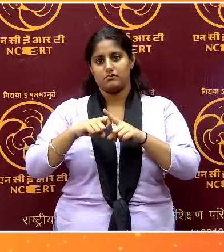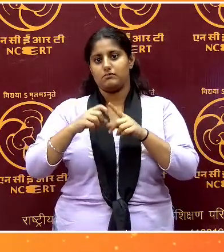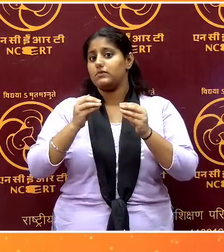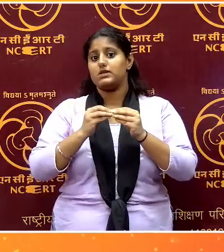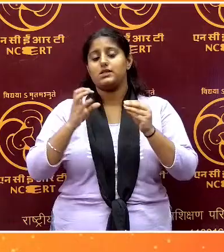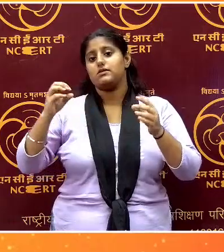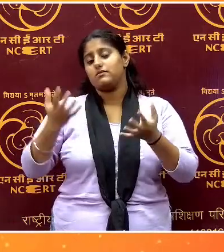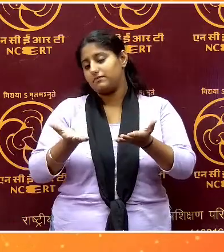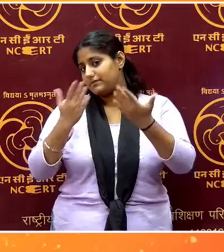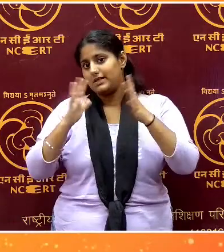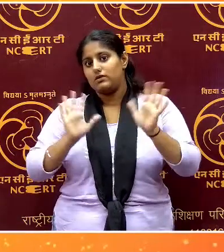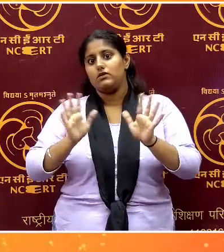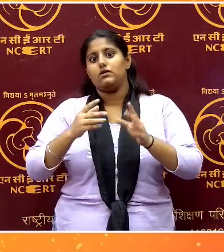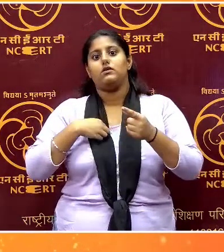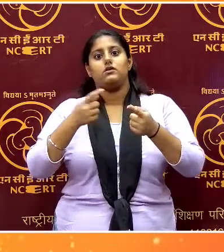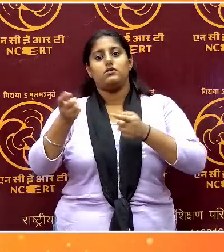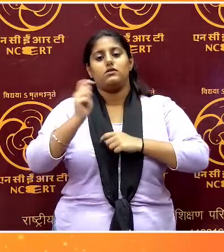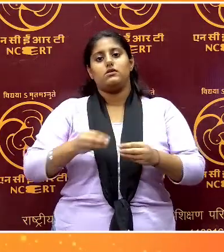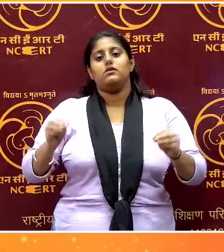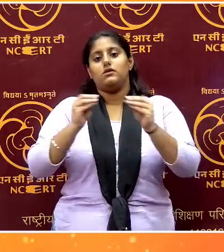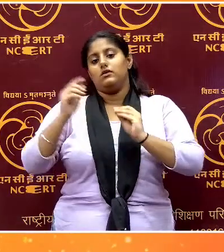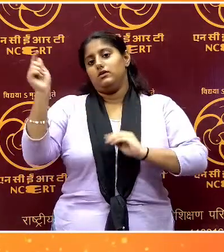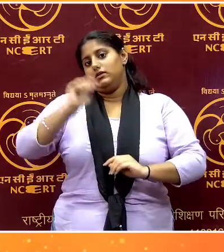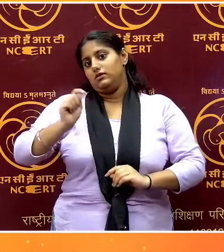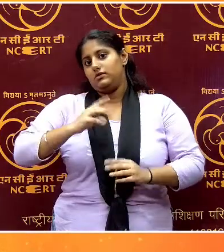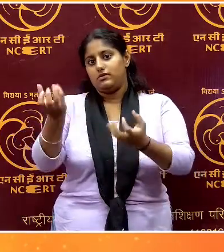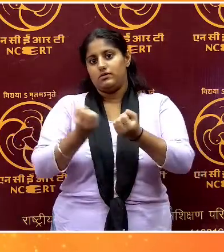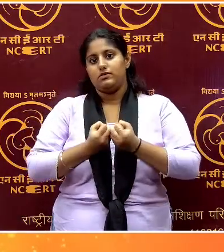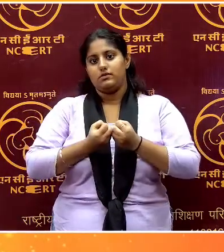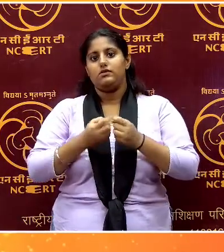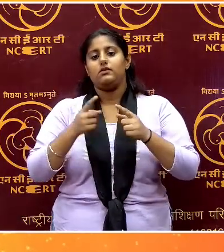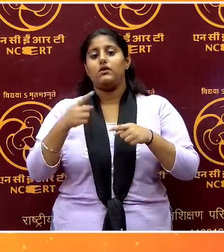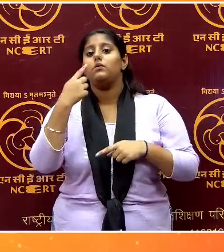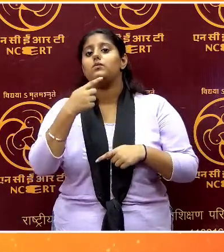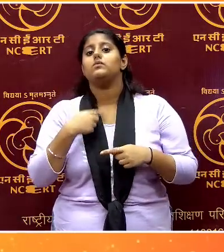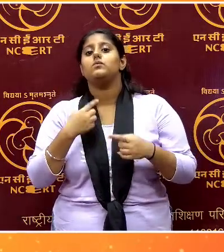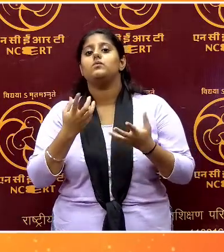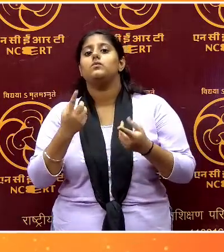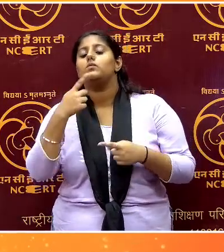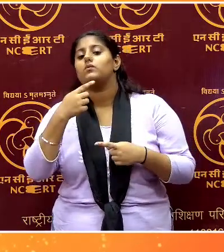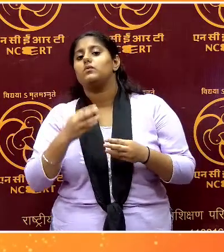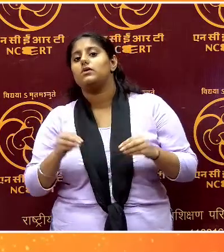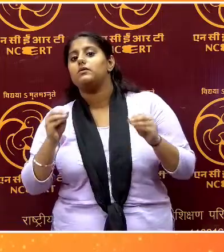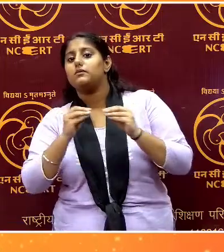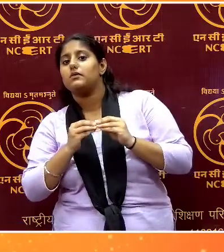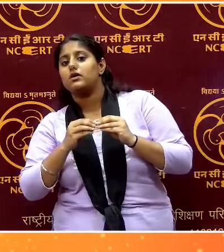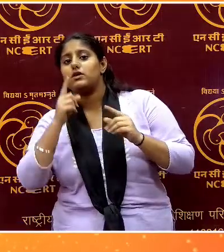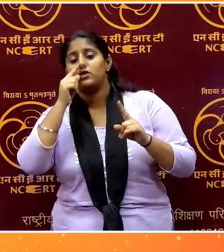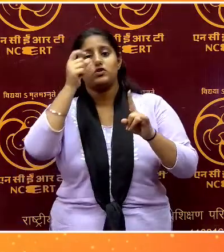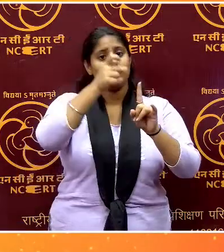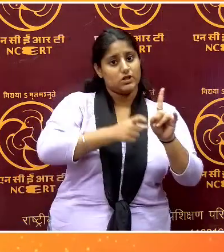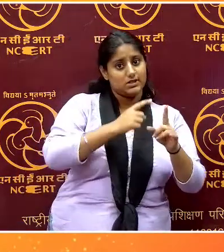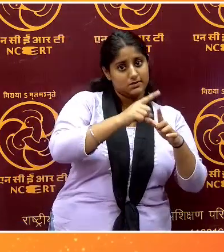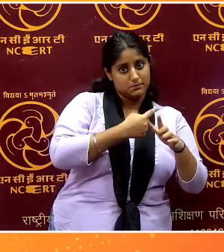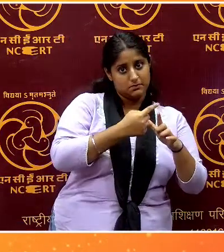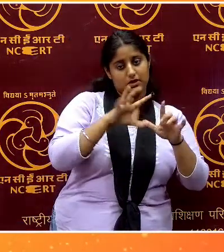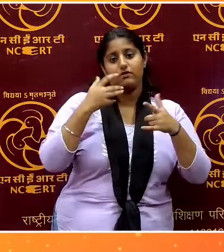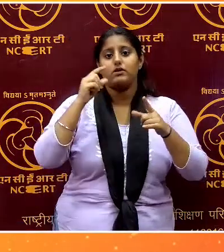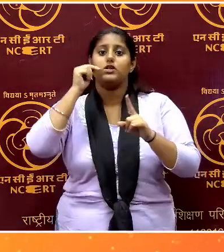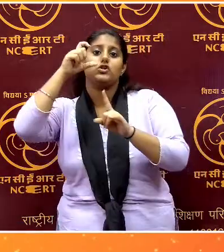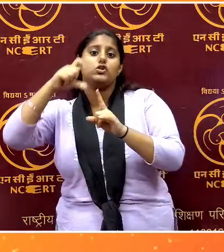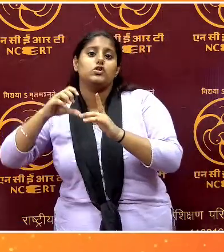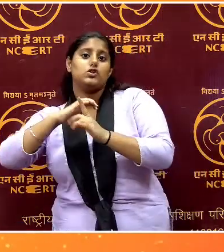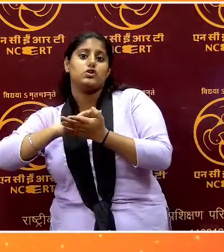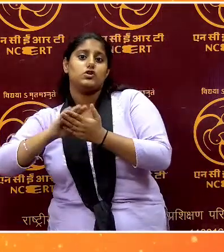kites. Just at the site we can give the answer. Who purchased more kites, Jasmeet or Chaman? Jasmeet. Yes.